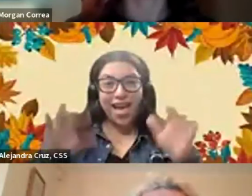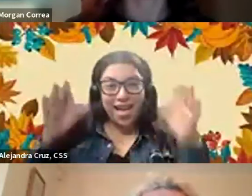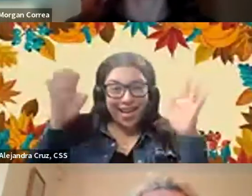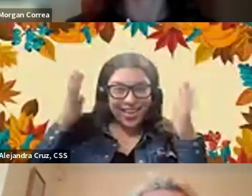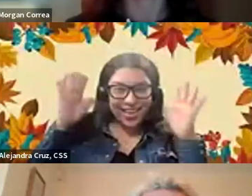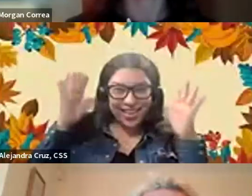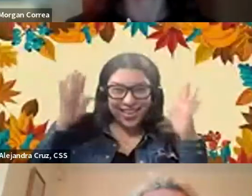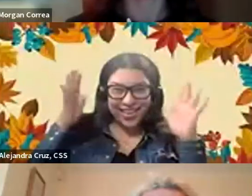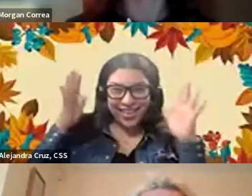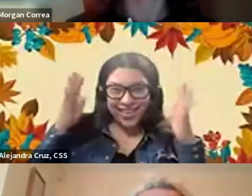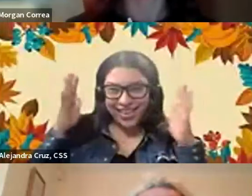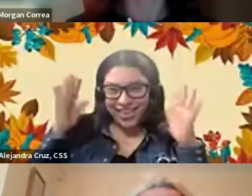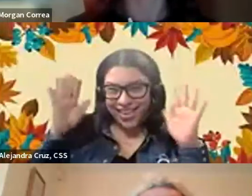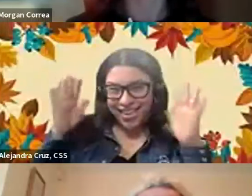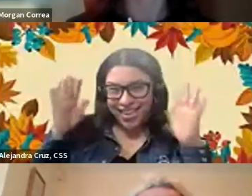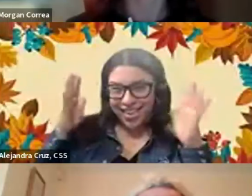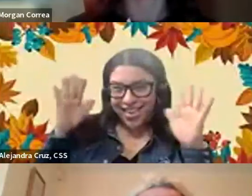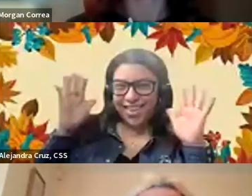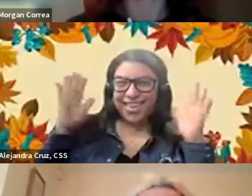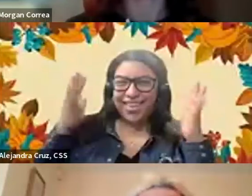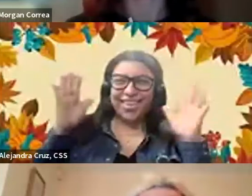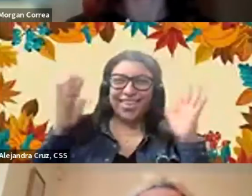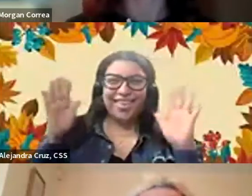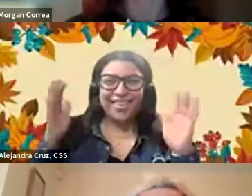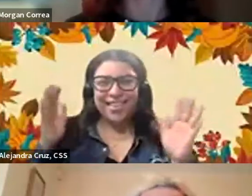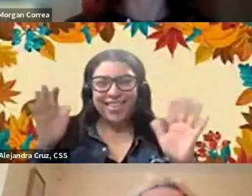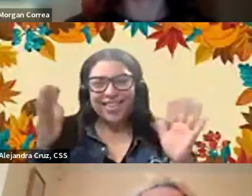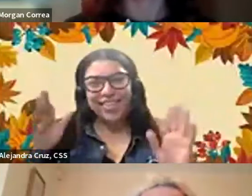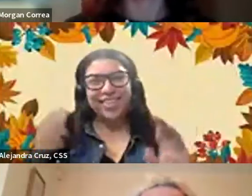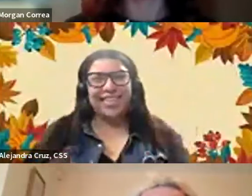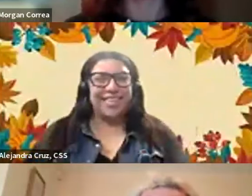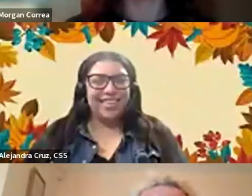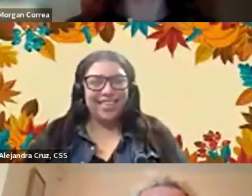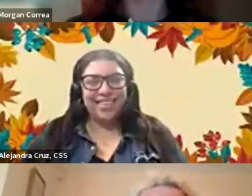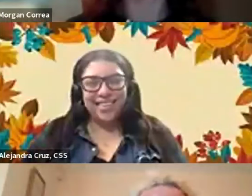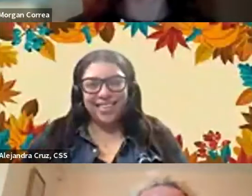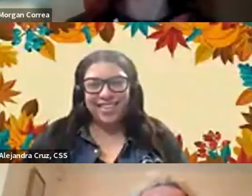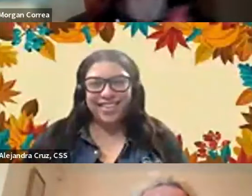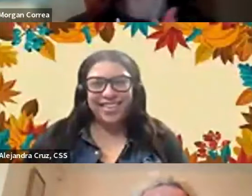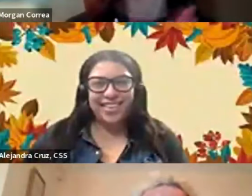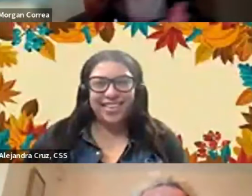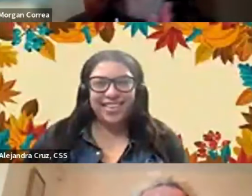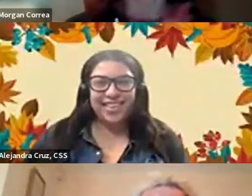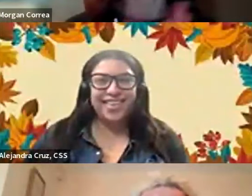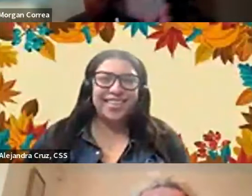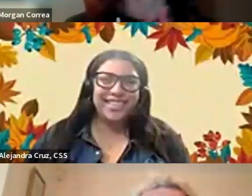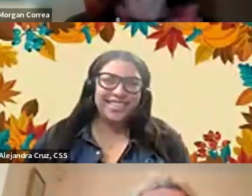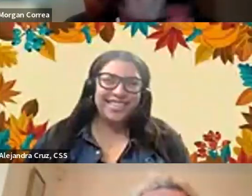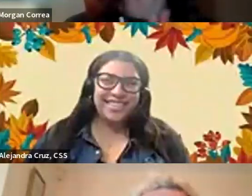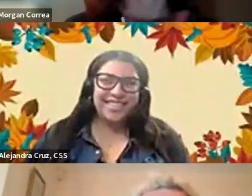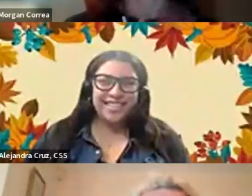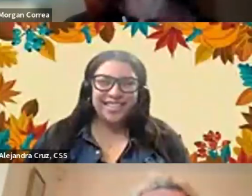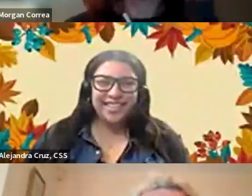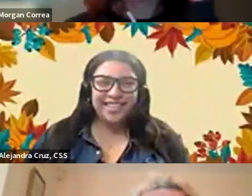$28,000 for this fundraiser. So that was very last minute. I'm like tearing, you guys.